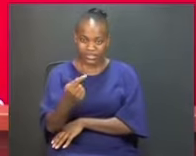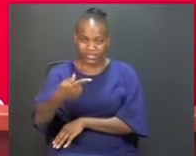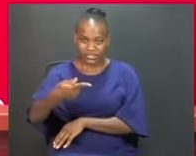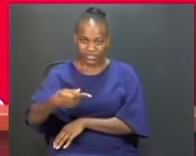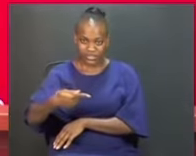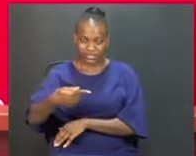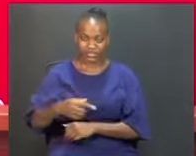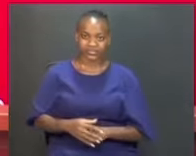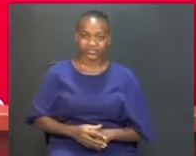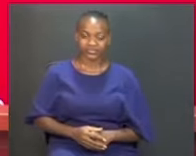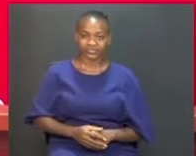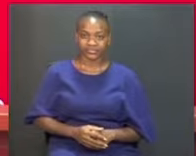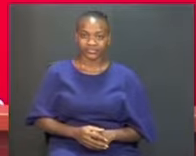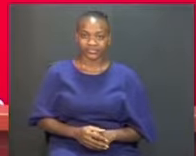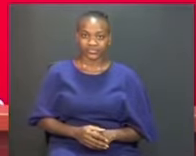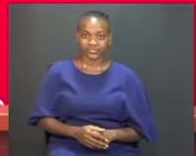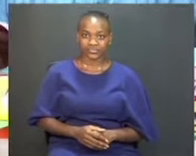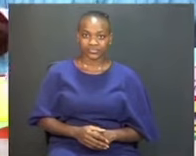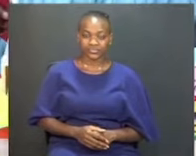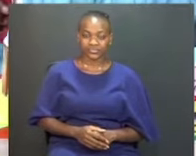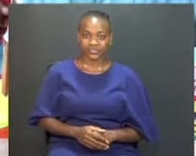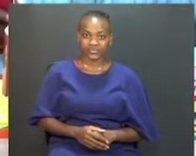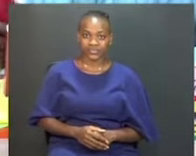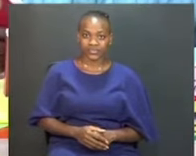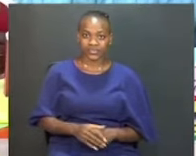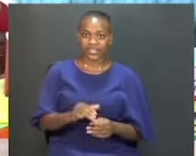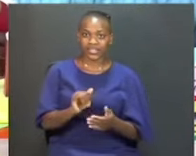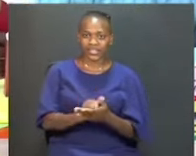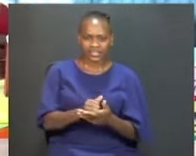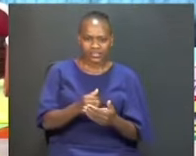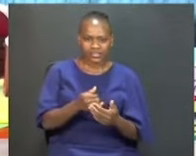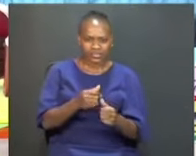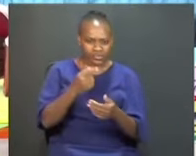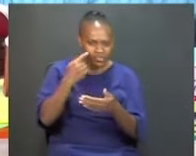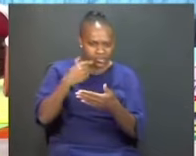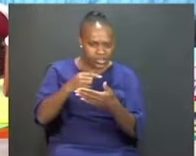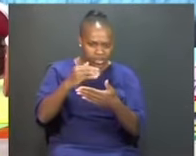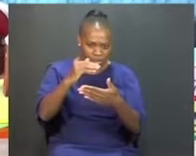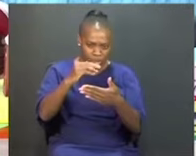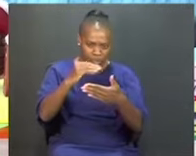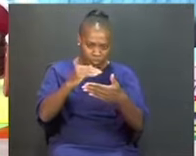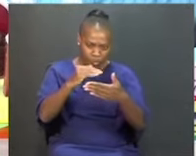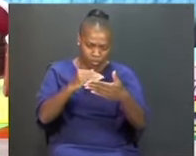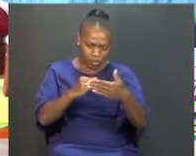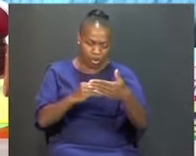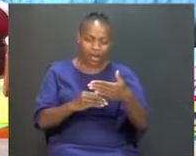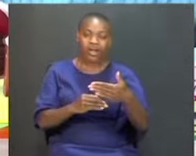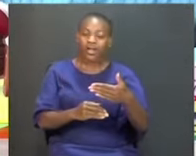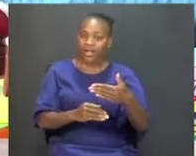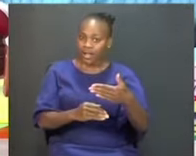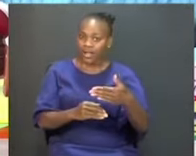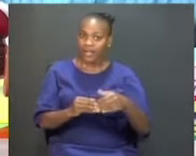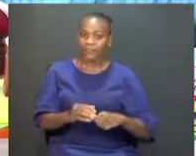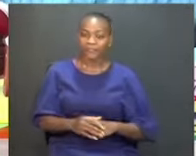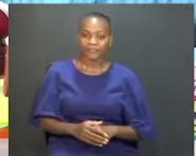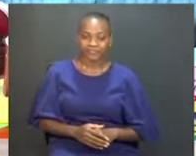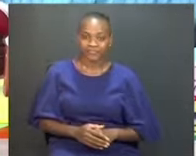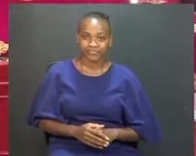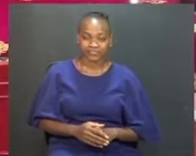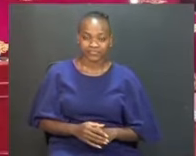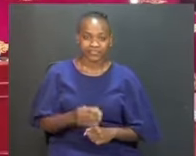67(1)G. And so you follow down. And so when you follow through and you see